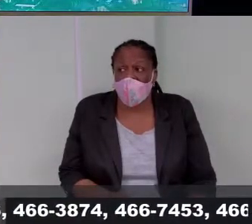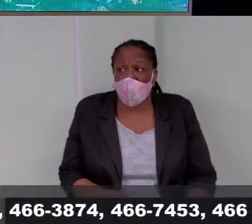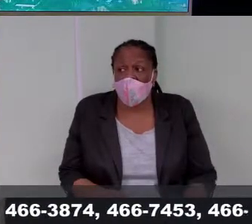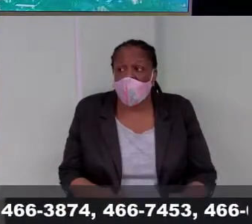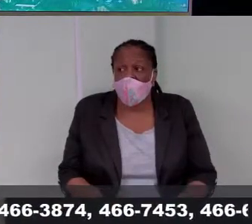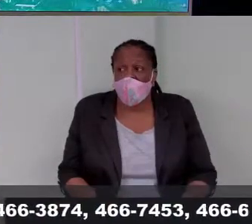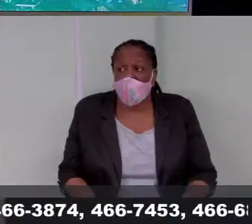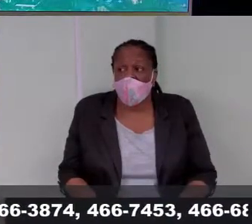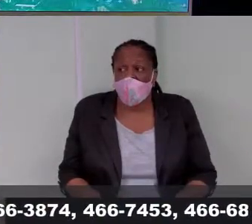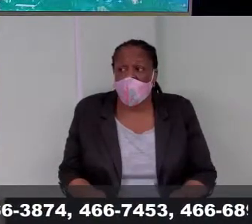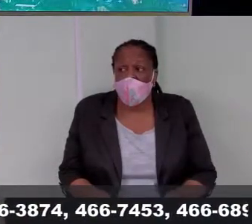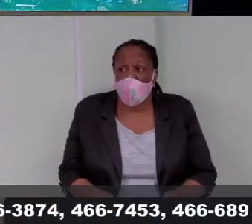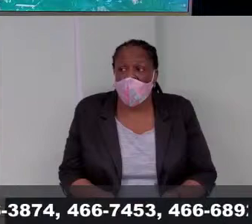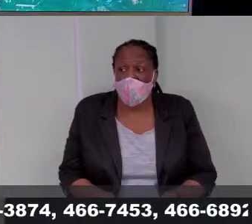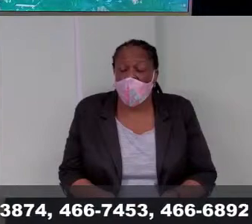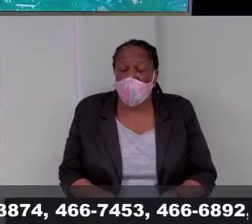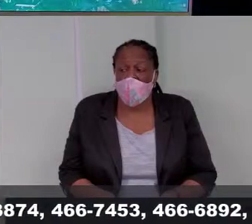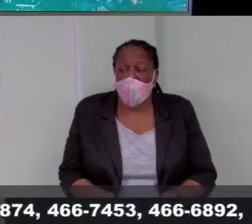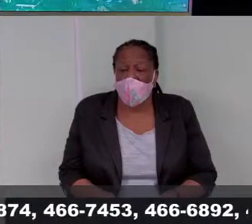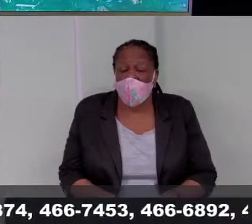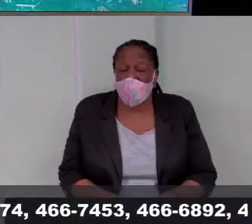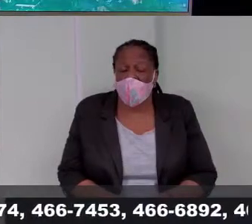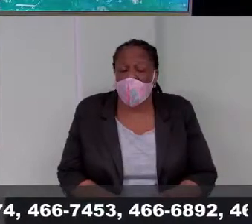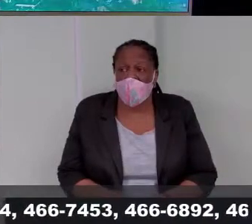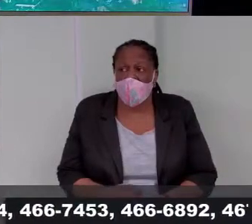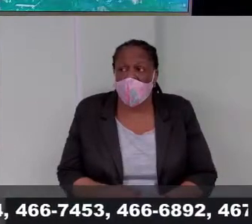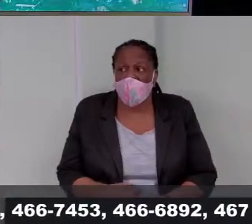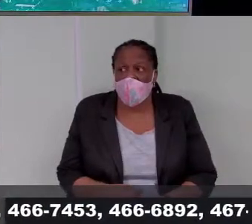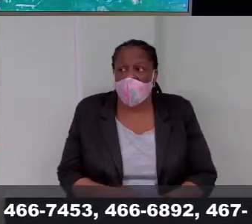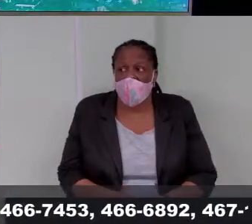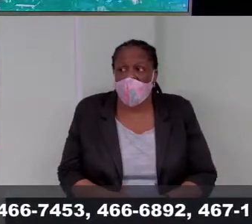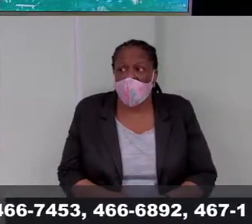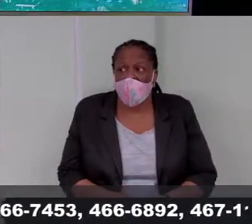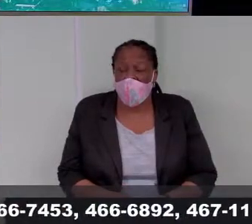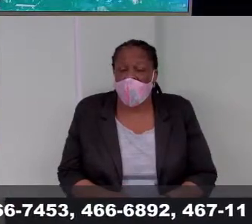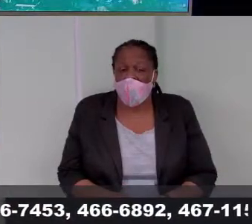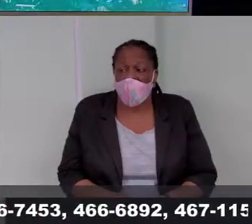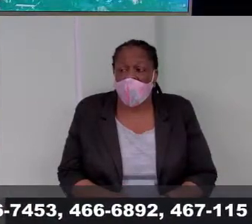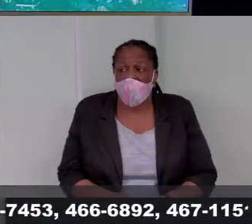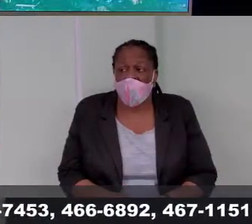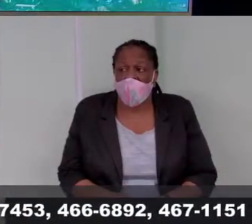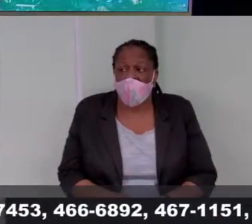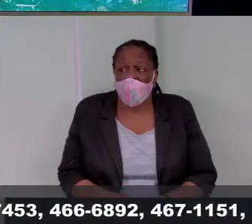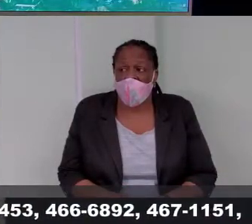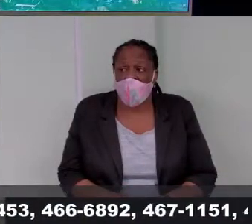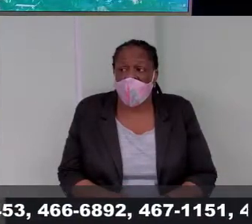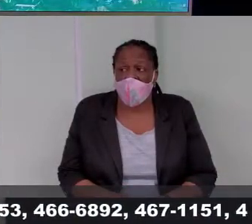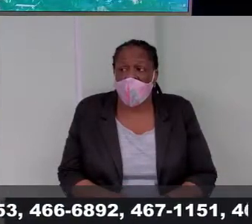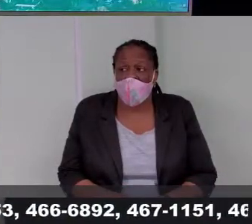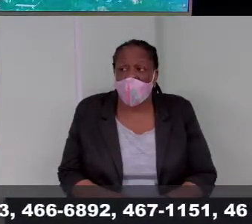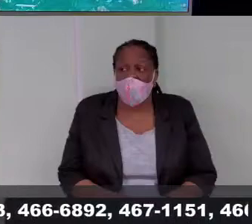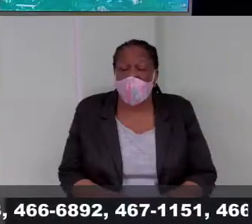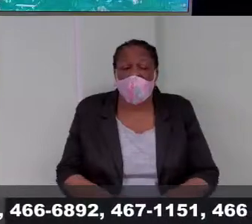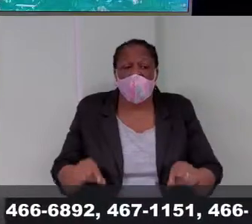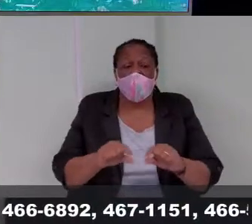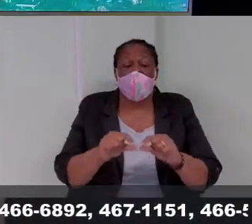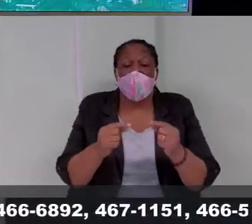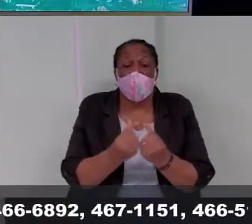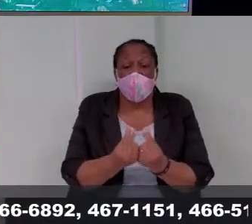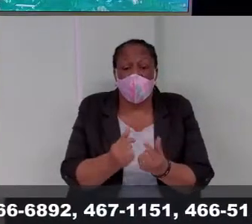an organization that involved in pooling or procuring vaccines on a global scale and distributing it